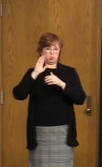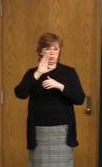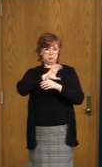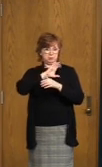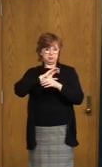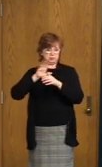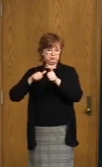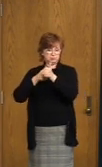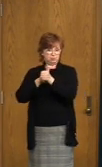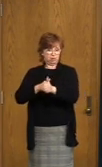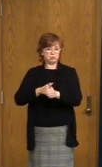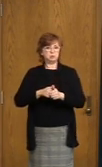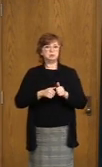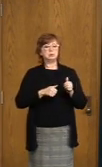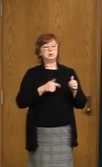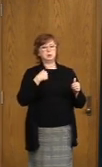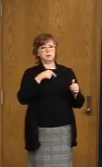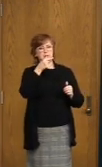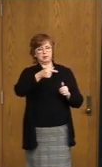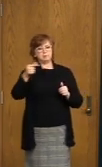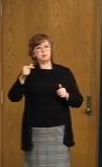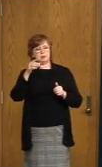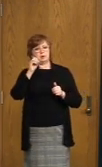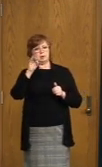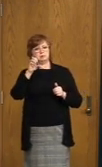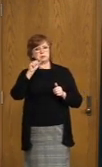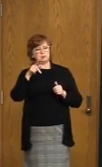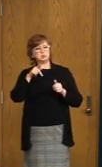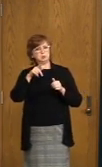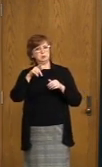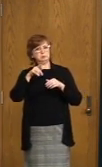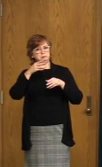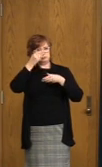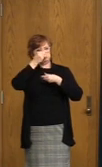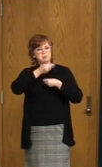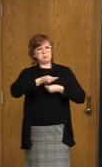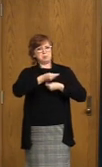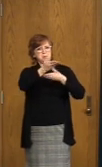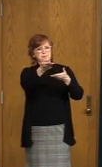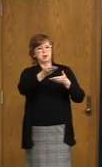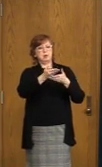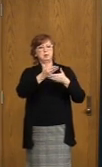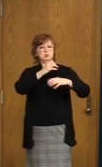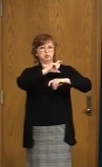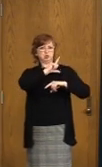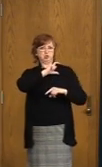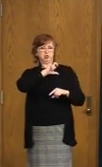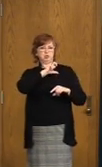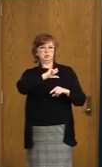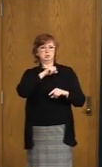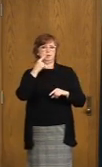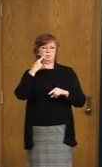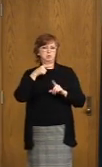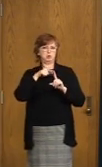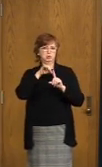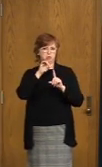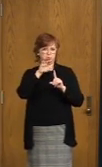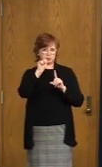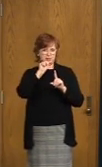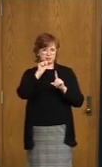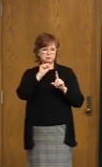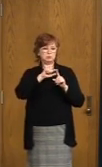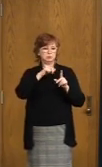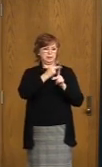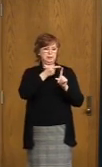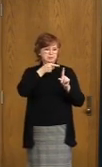been security offered to Dr. Shahab by the government of Saskatchewan to absolutely ensure not only his safety and that of his